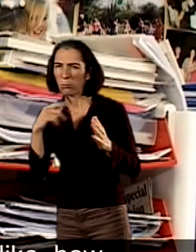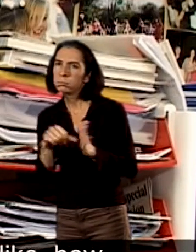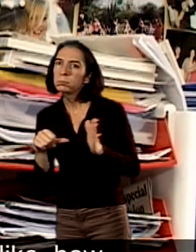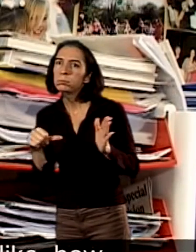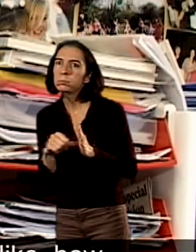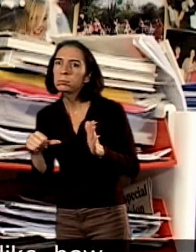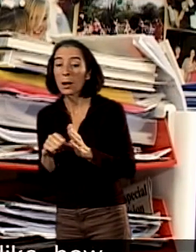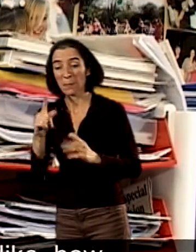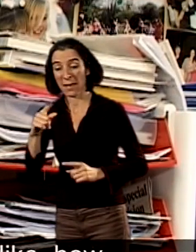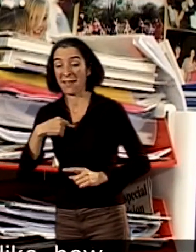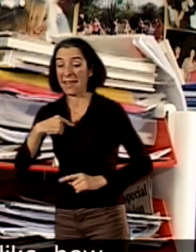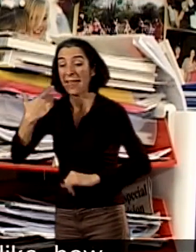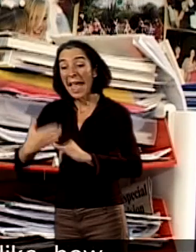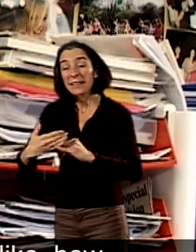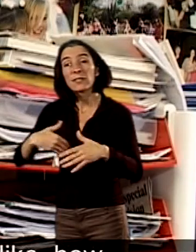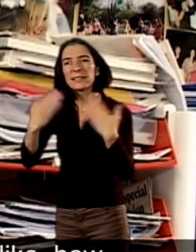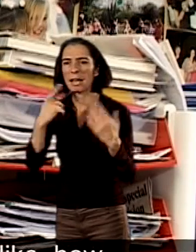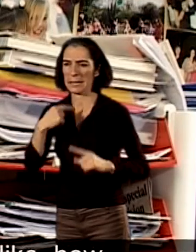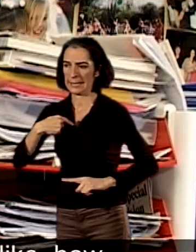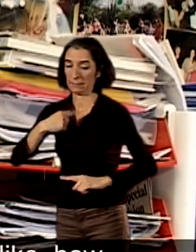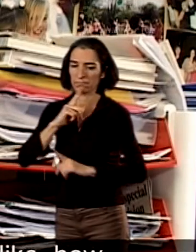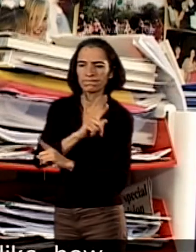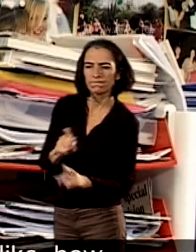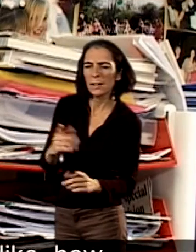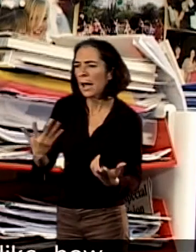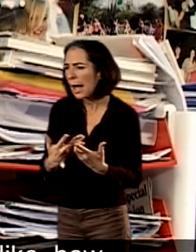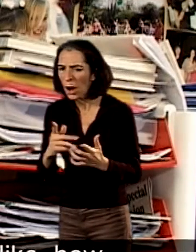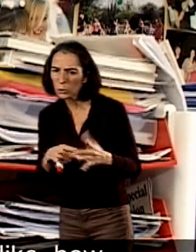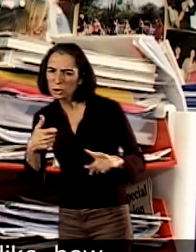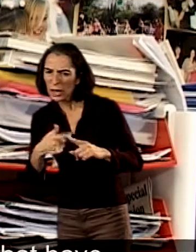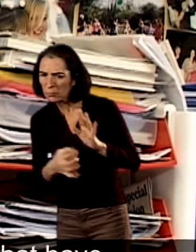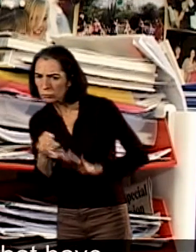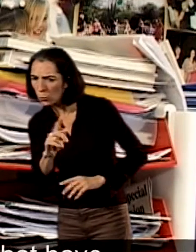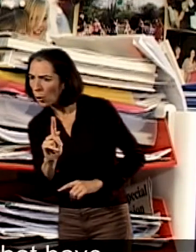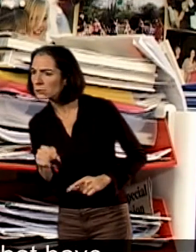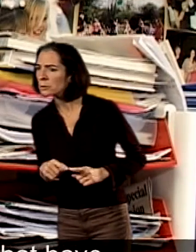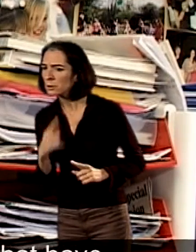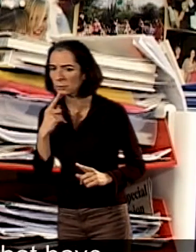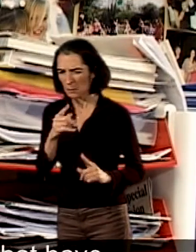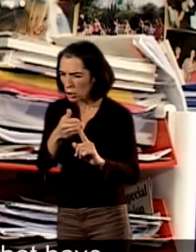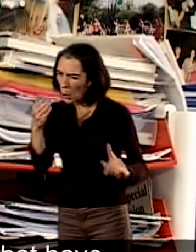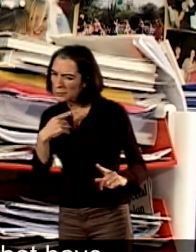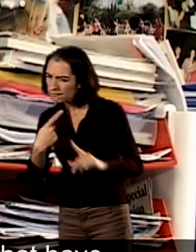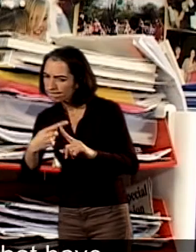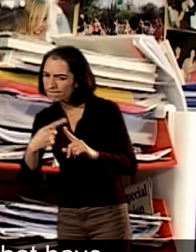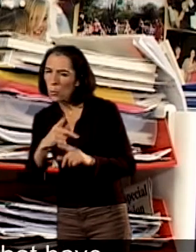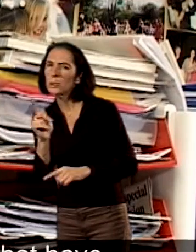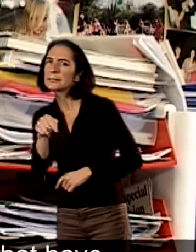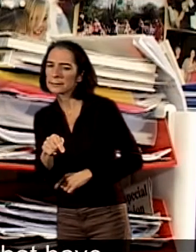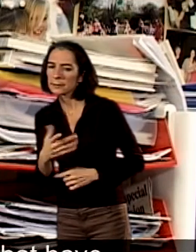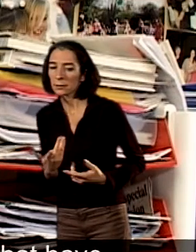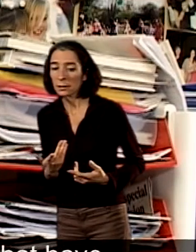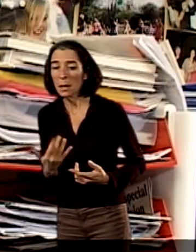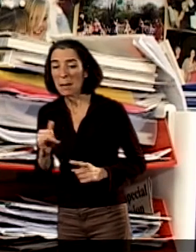day, I would sort of say something like, how far has Jack come? What have you noticed? You might have had a difficult day, but what have you noticed that he may have found